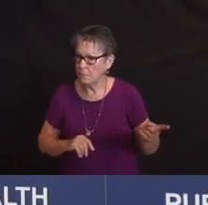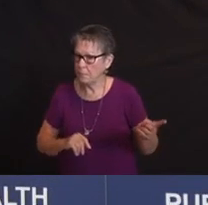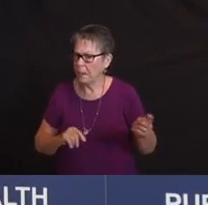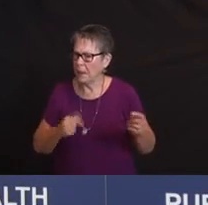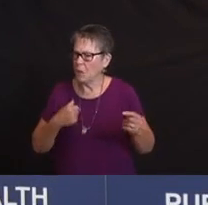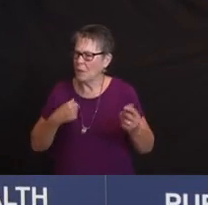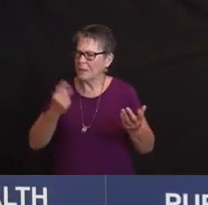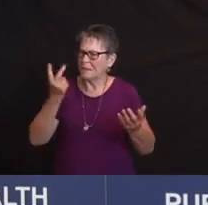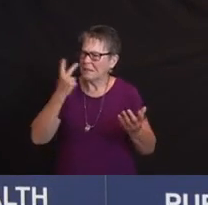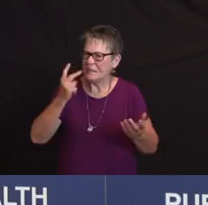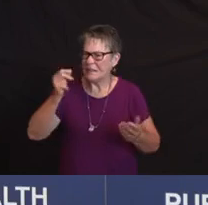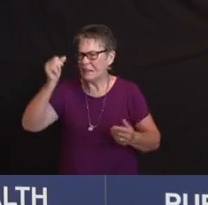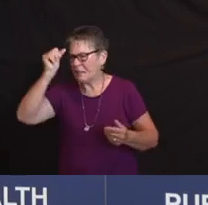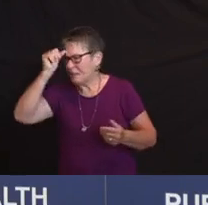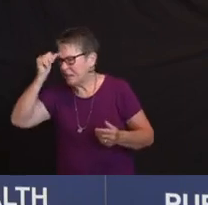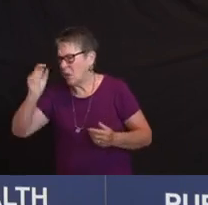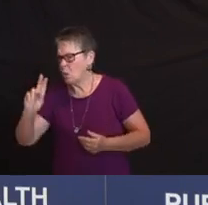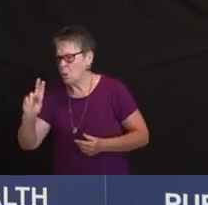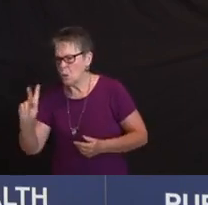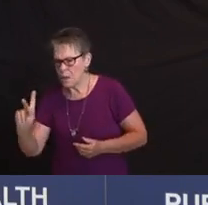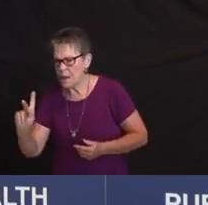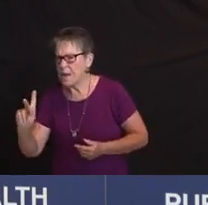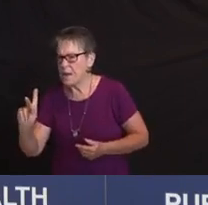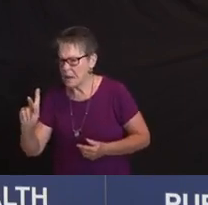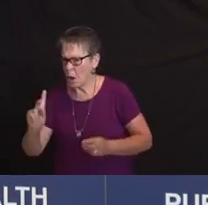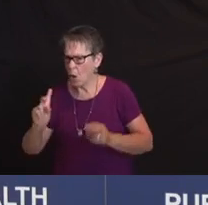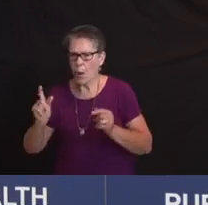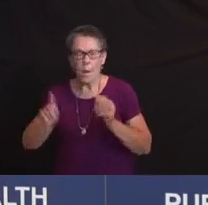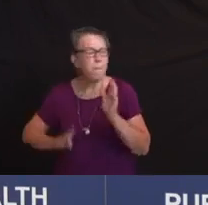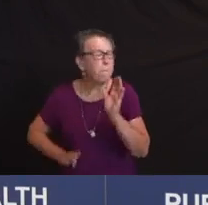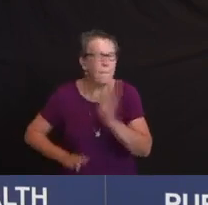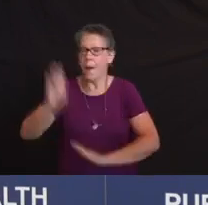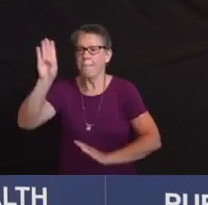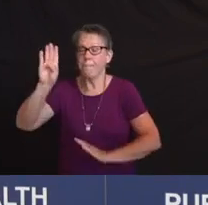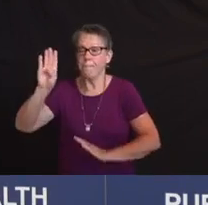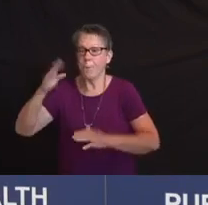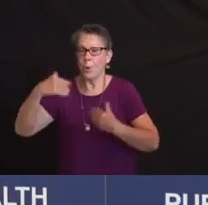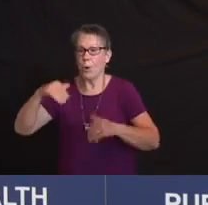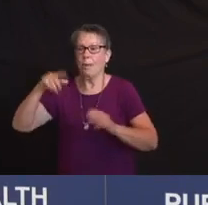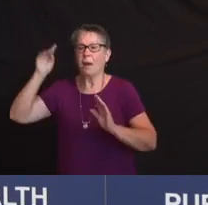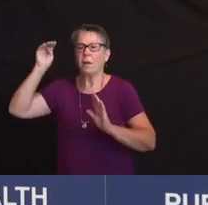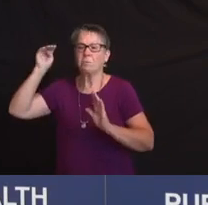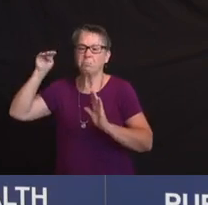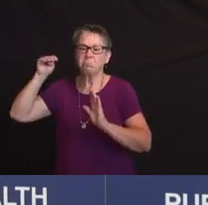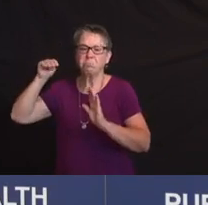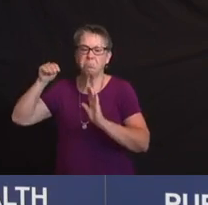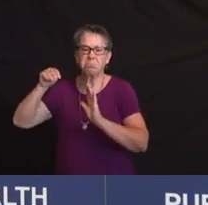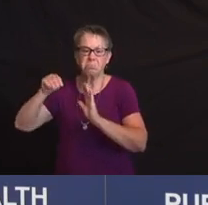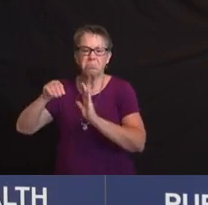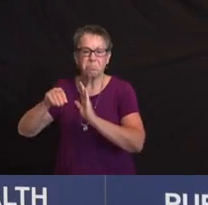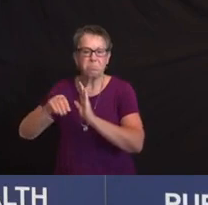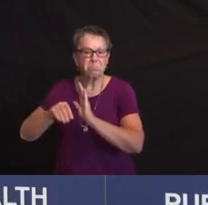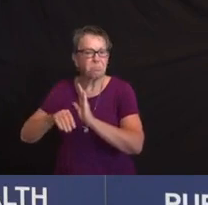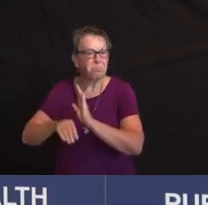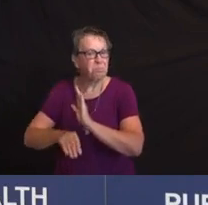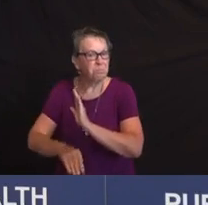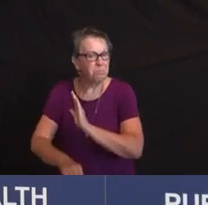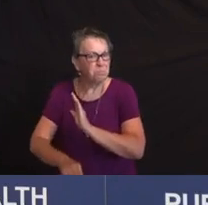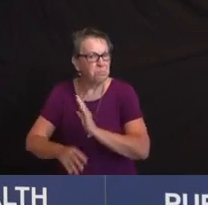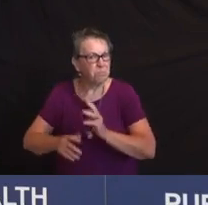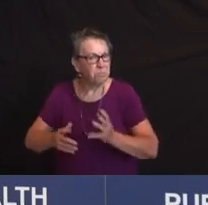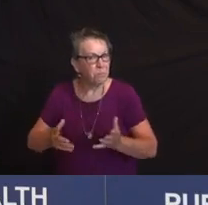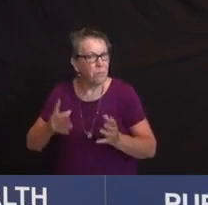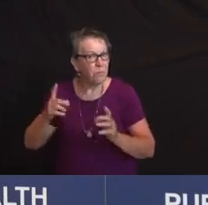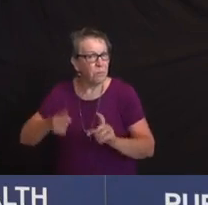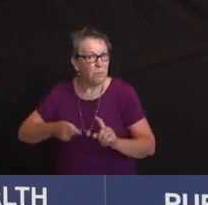there has been a rapid rise and then a decrease, but there are always caveats with that because it really depends on ensuring that we keep those